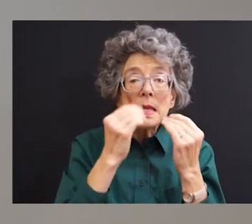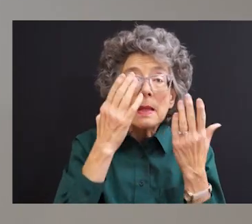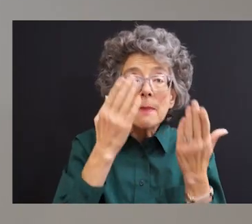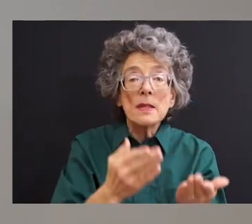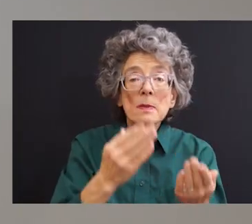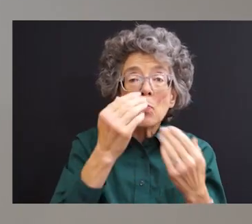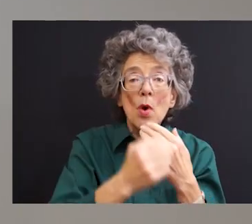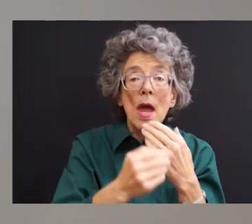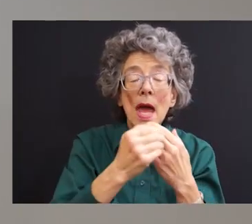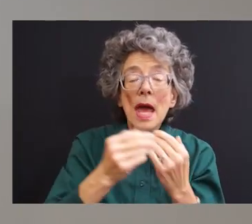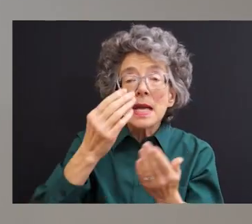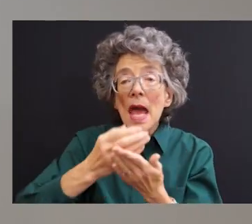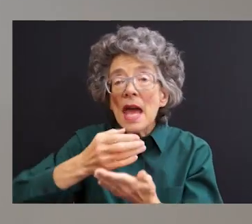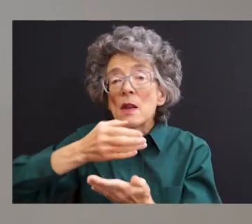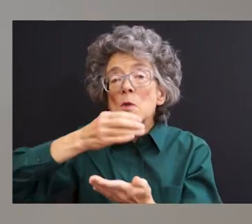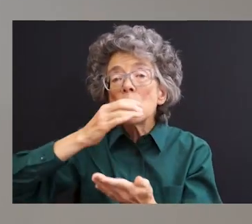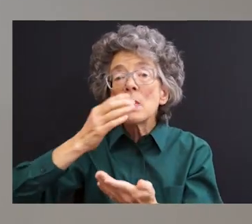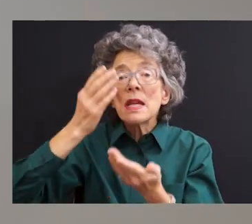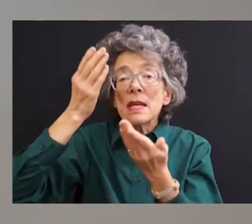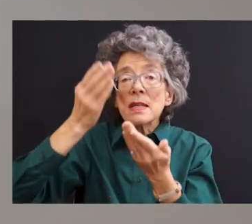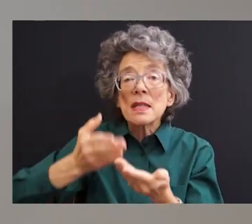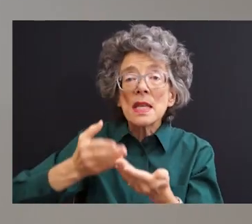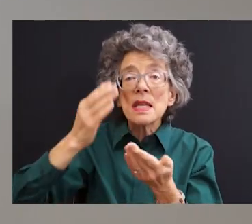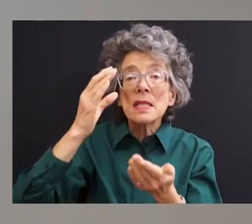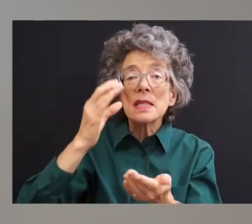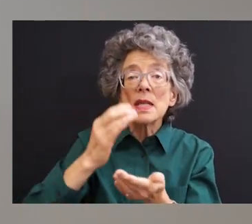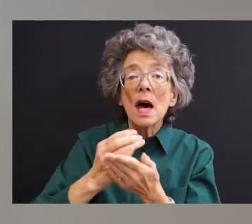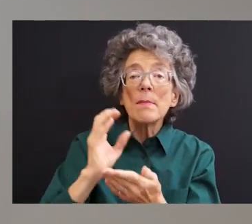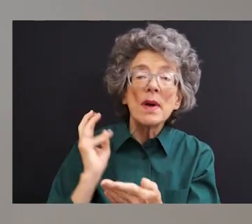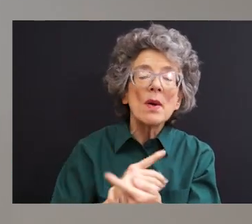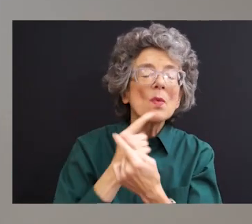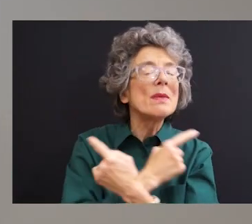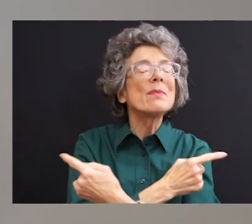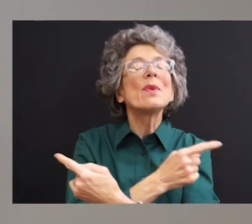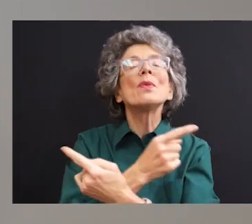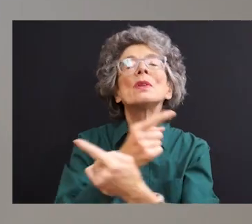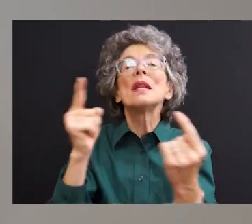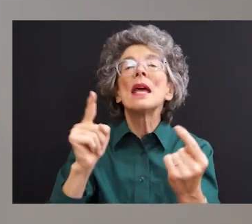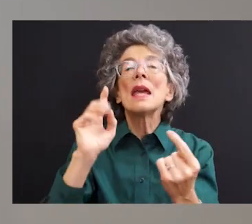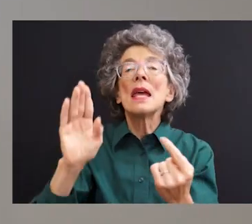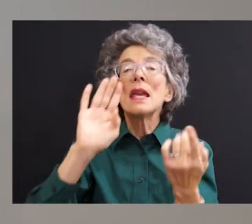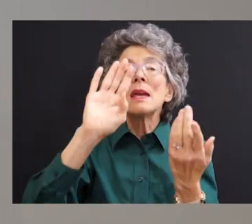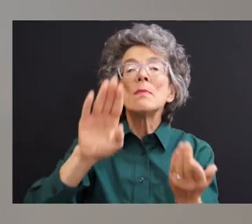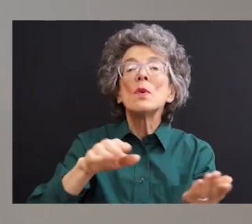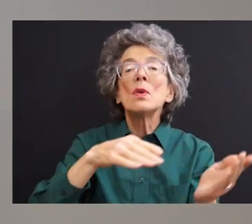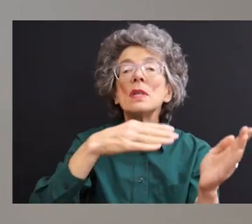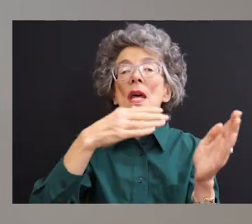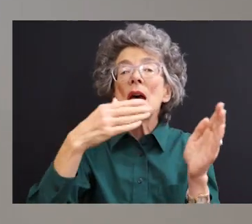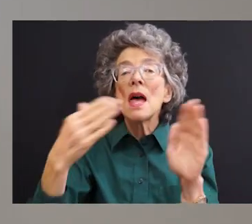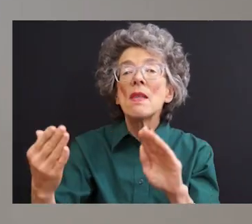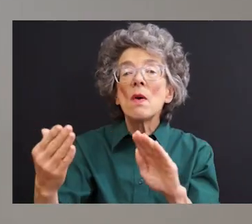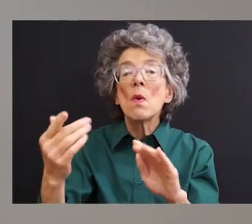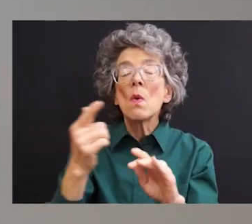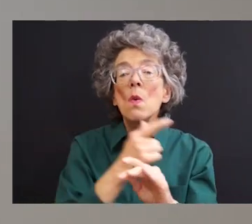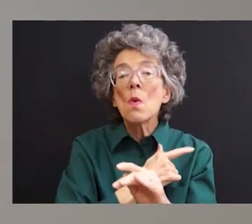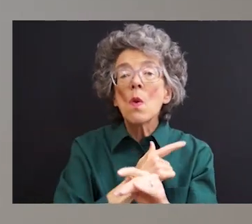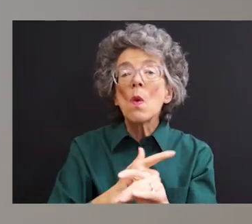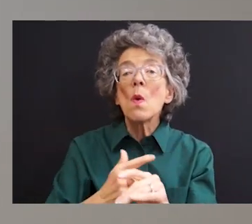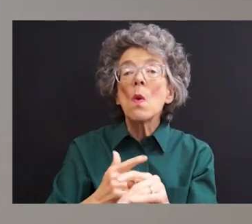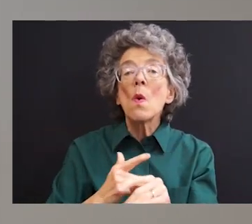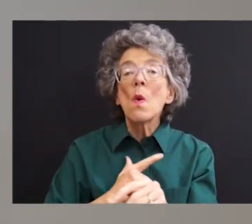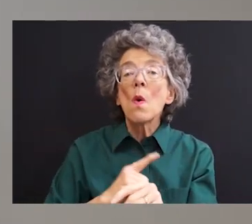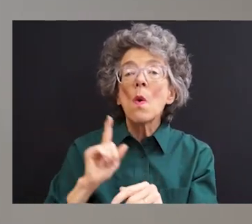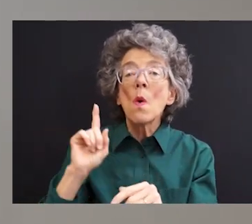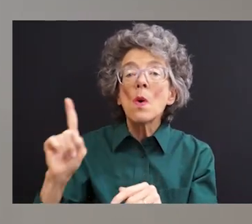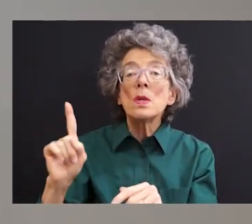When we eat this bread and drink this cup, we proclaim your death, O